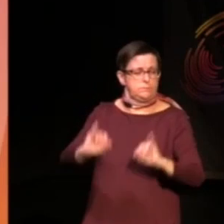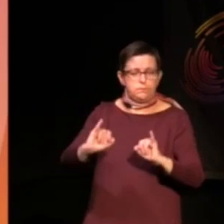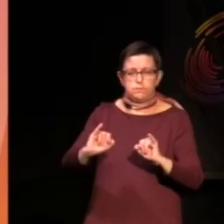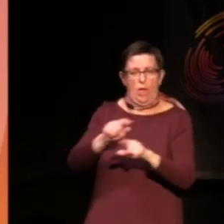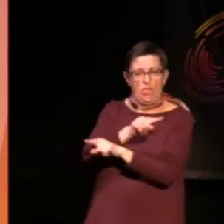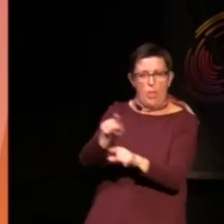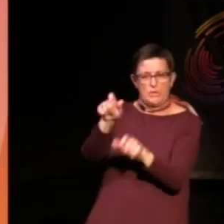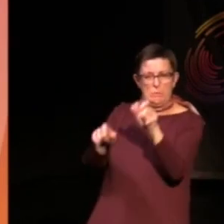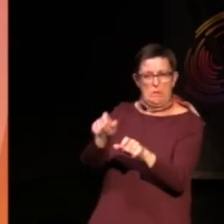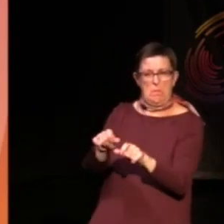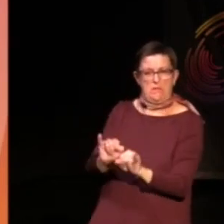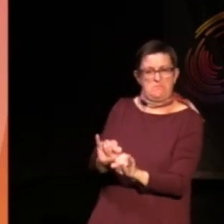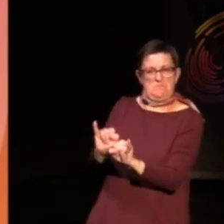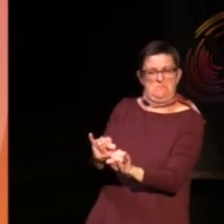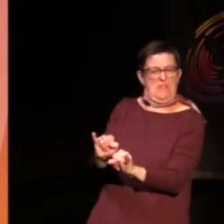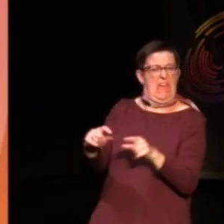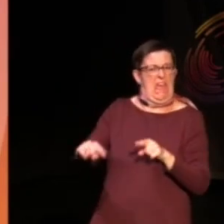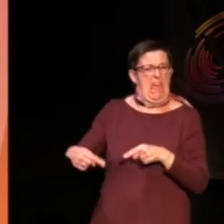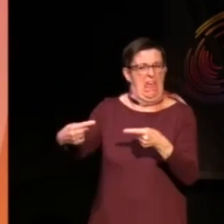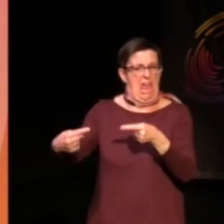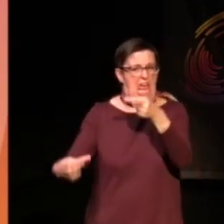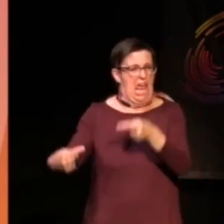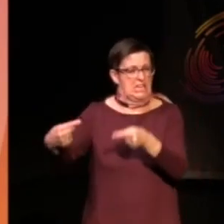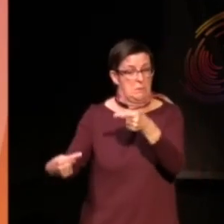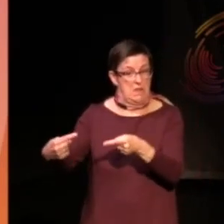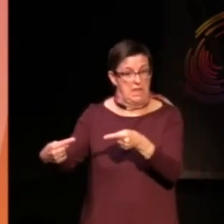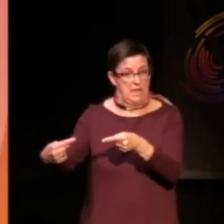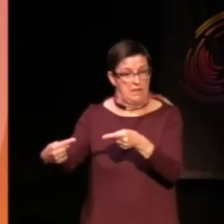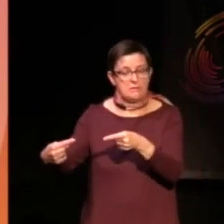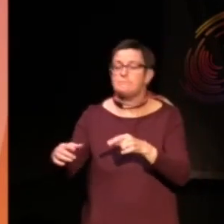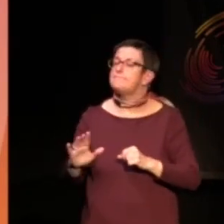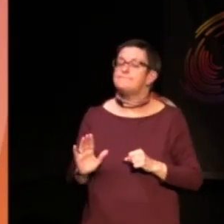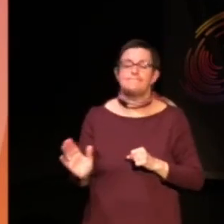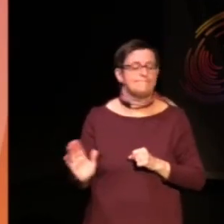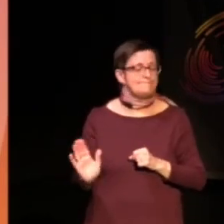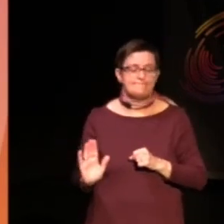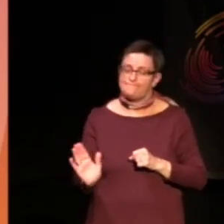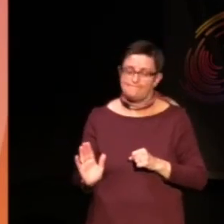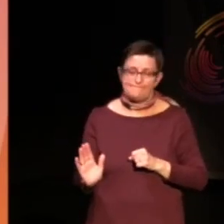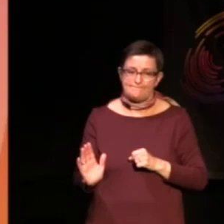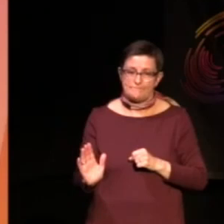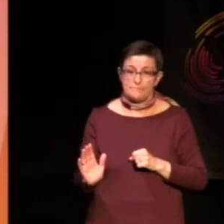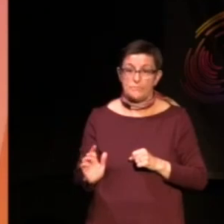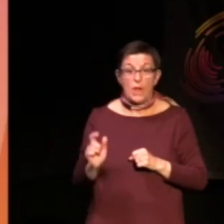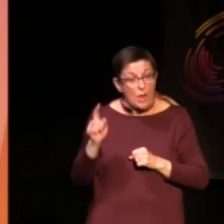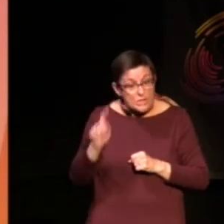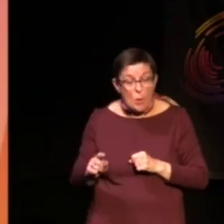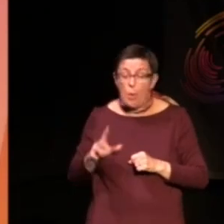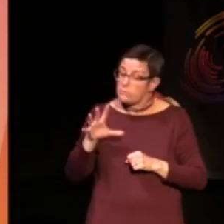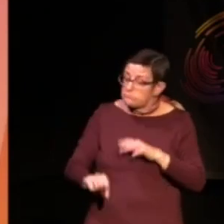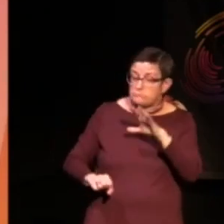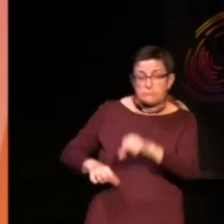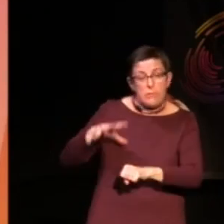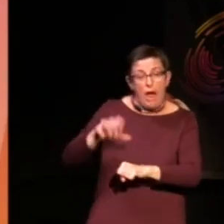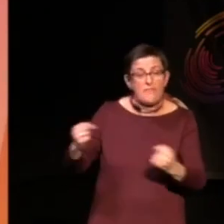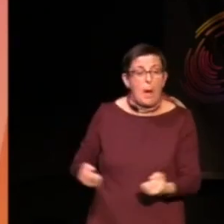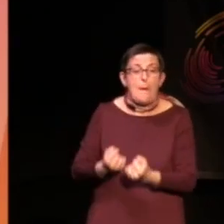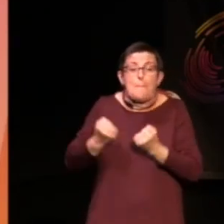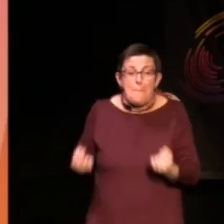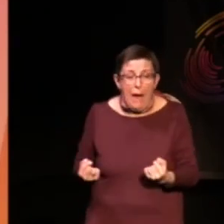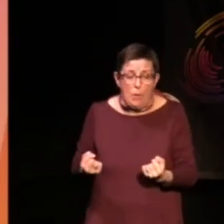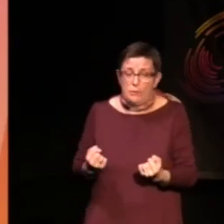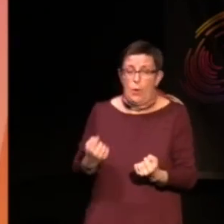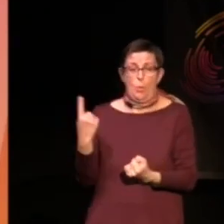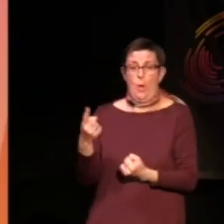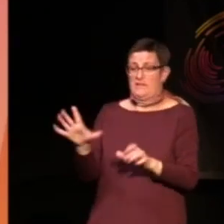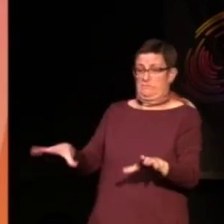are regarded as enemies, we enter a murky territory. Monopolization of power is very dangerous.